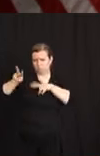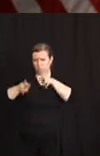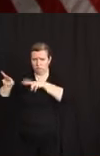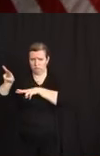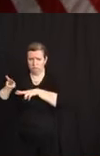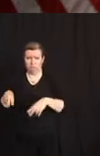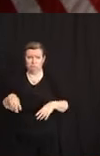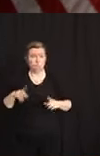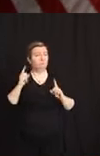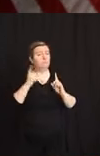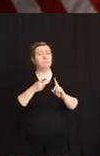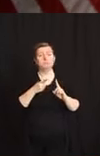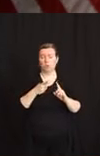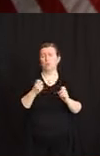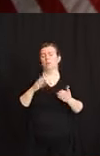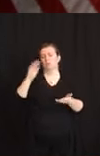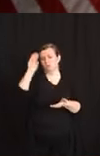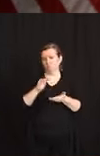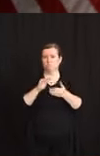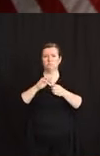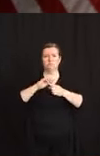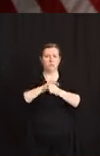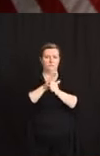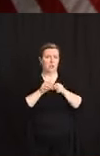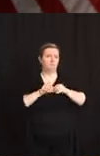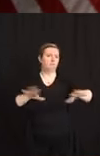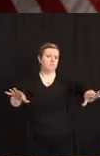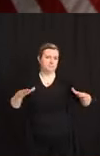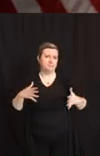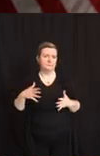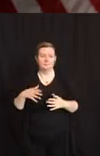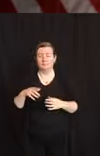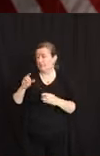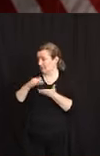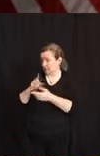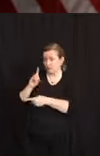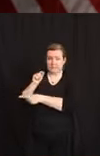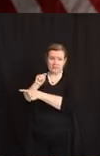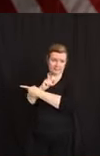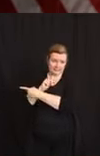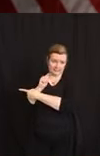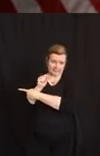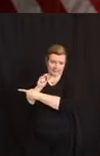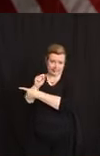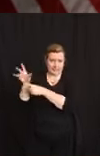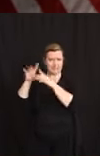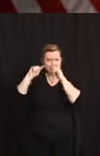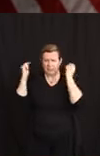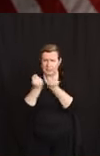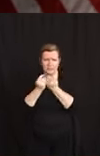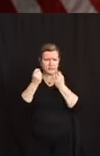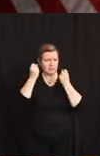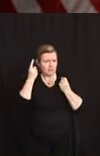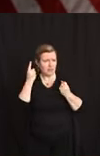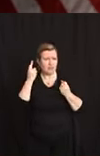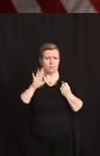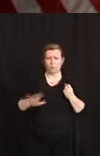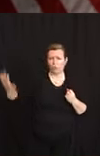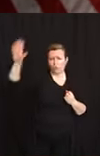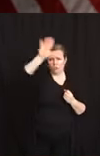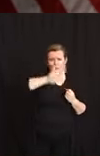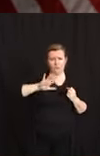folks like Christina understand this in as granular detail as possible, but also begin to figure